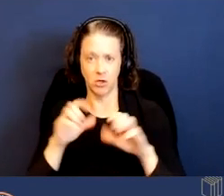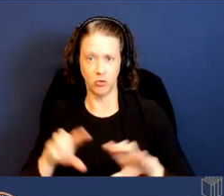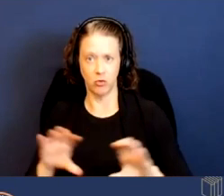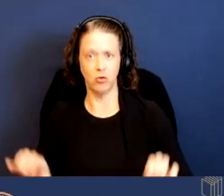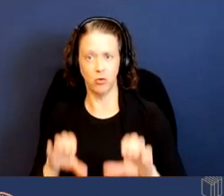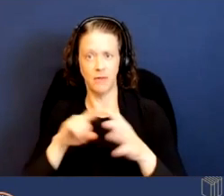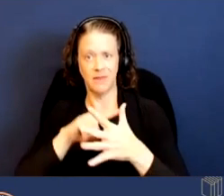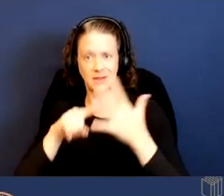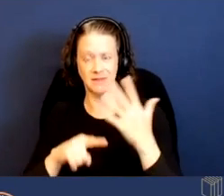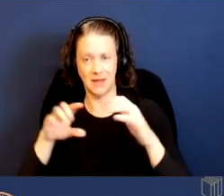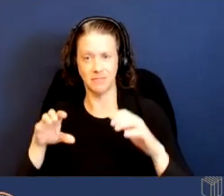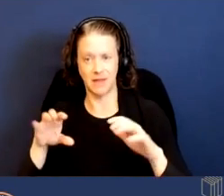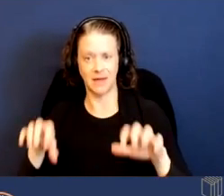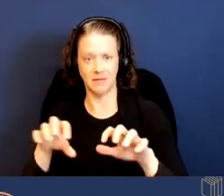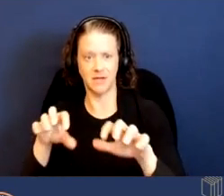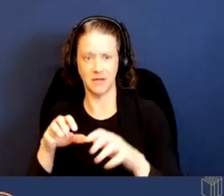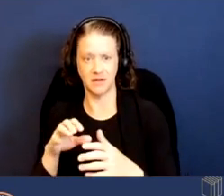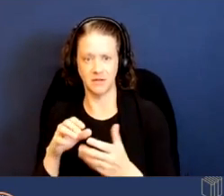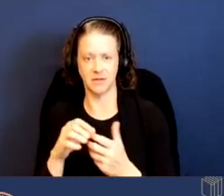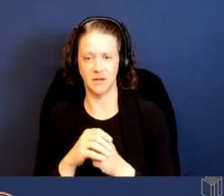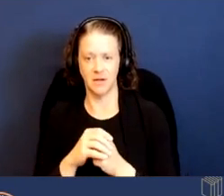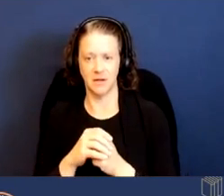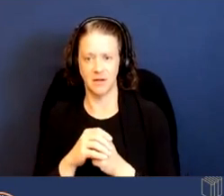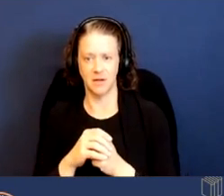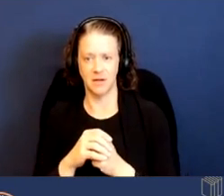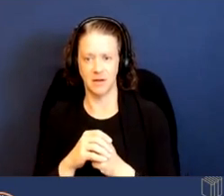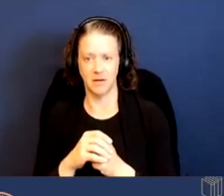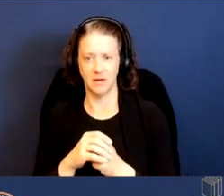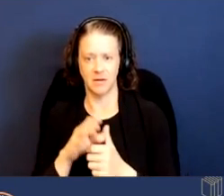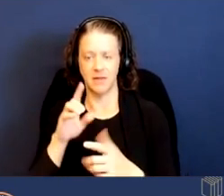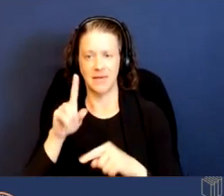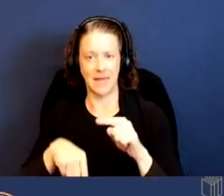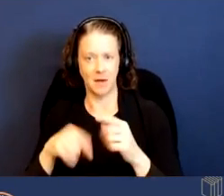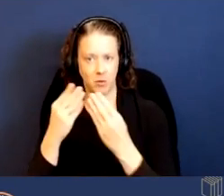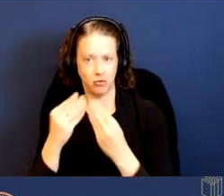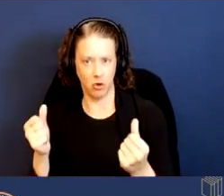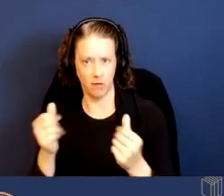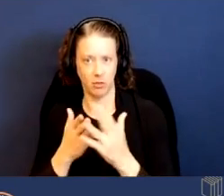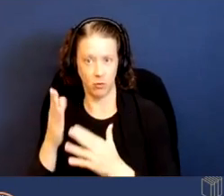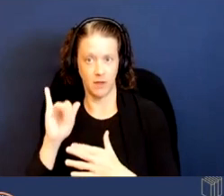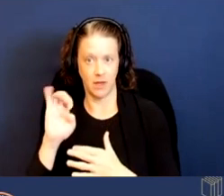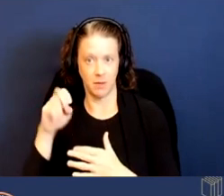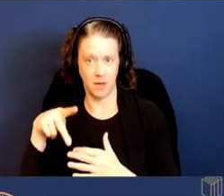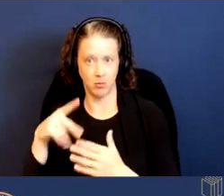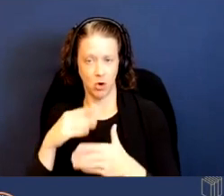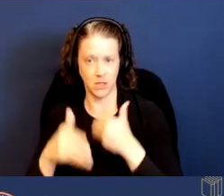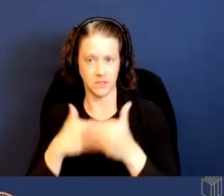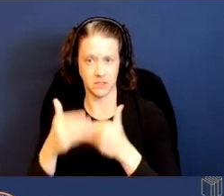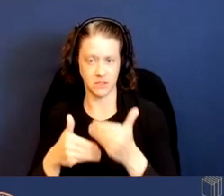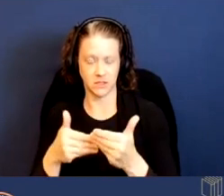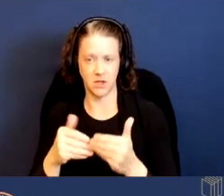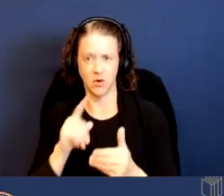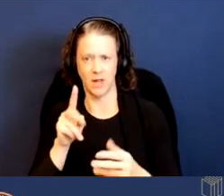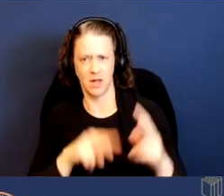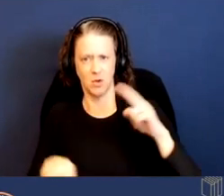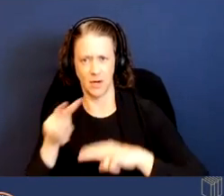activities in and of itself that, cannot be resolved through the IEP process, but, really looking